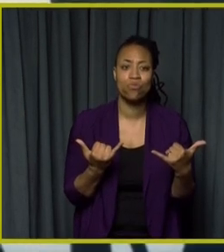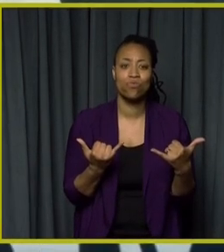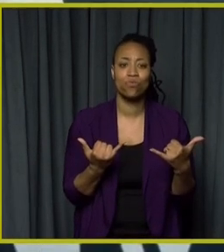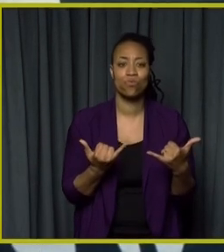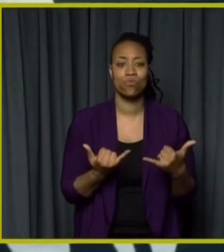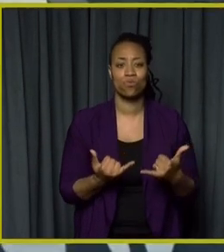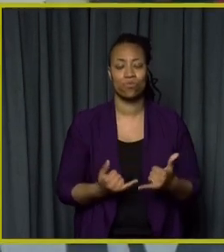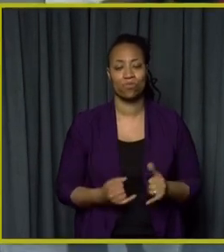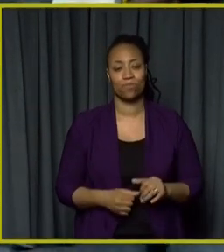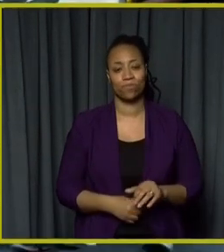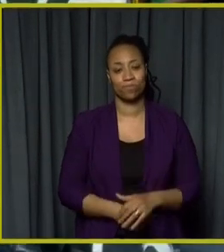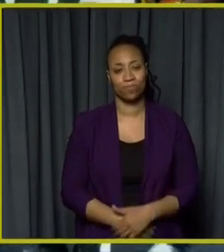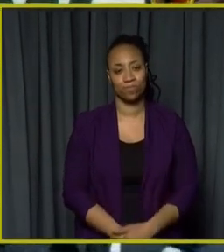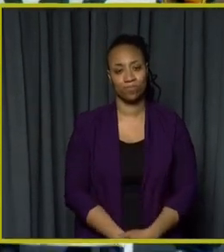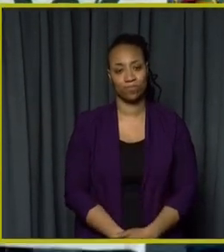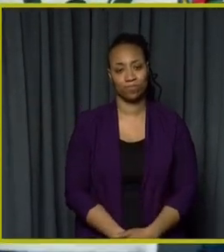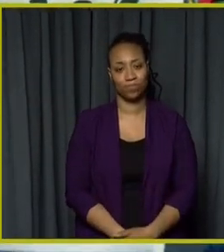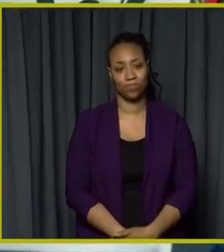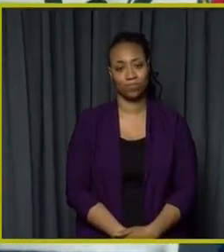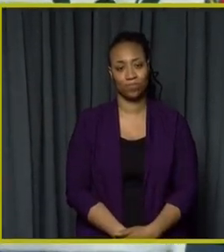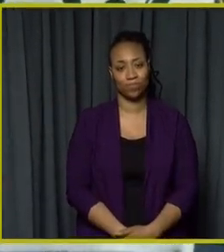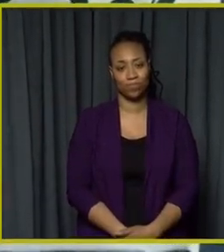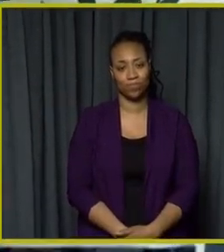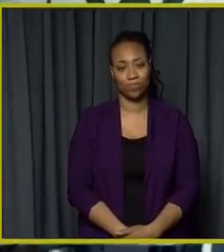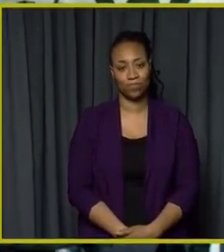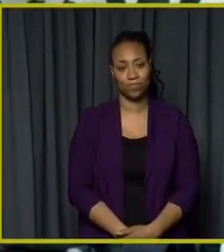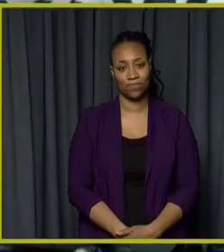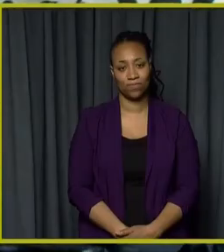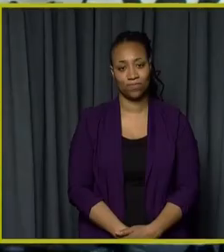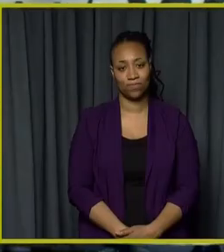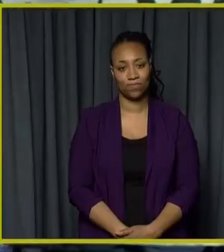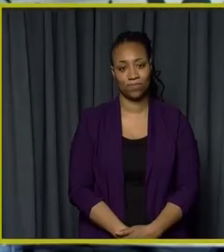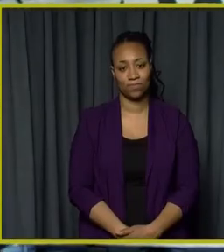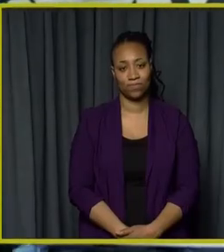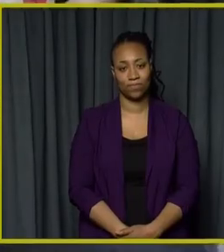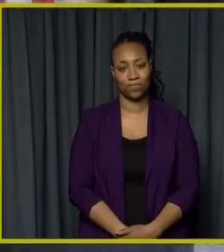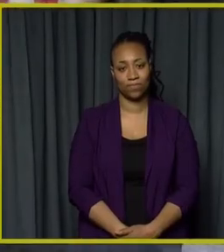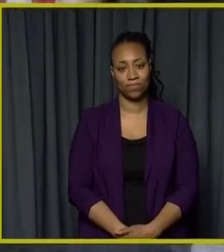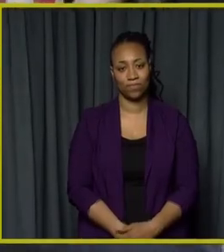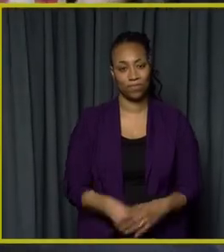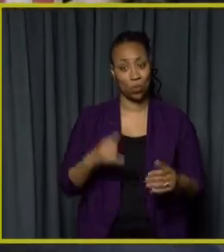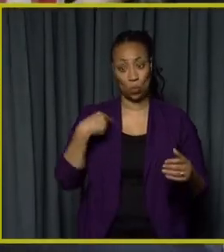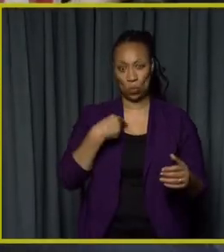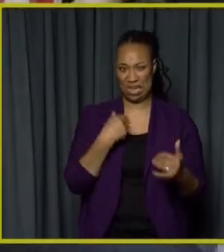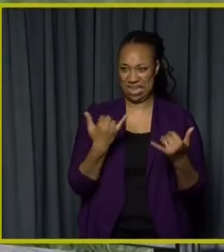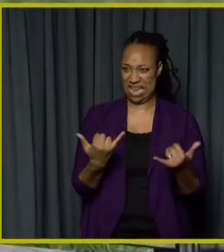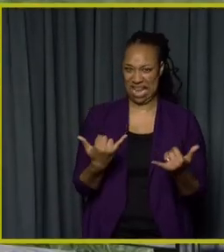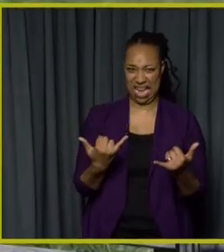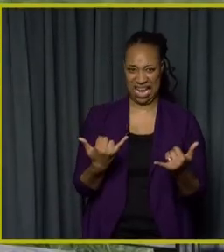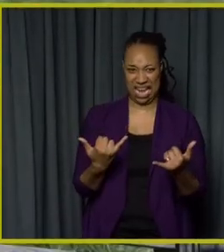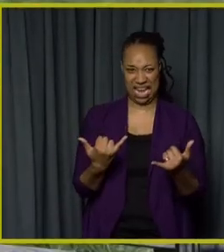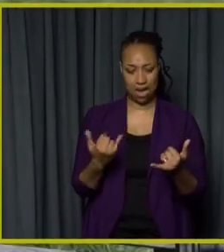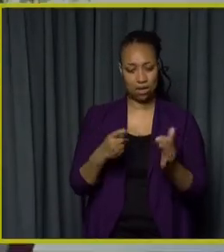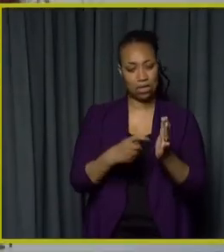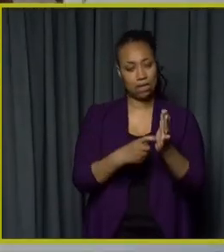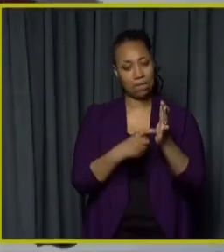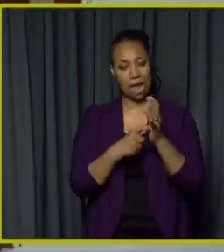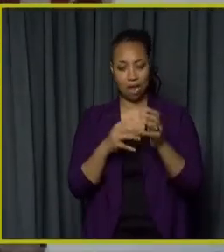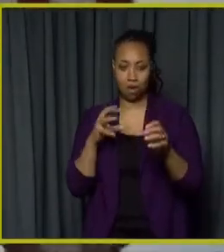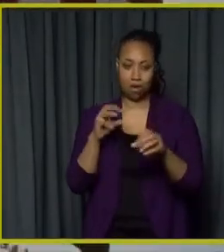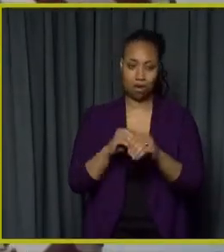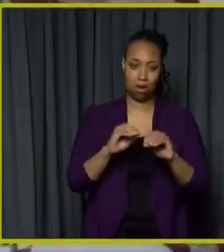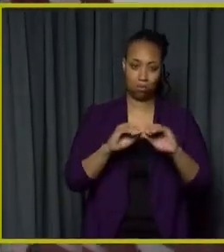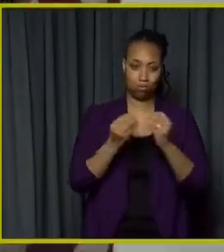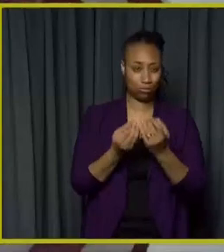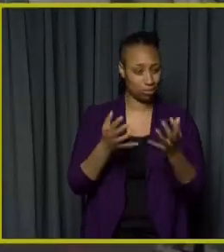We are in one of those moments that demand a Poor People's Campaign. Our brothers and sisters are sleeping on the streets. For a